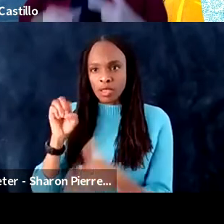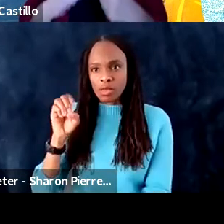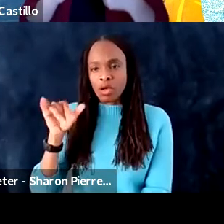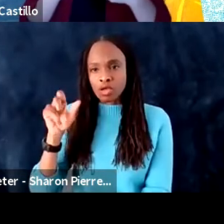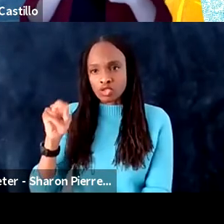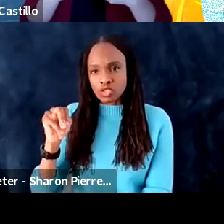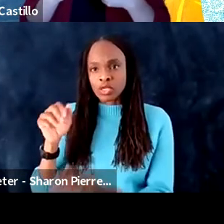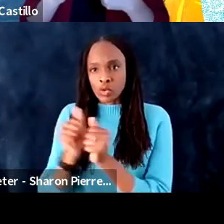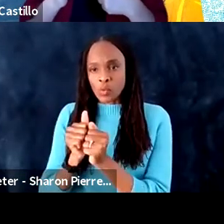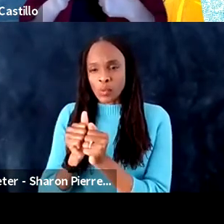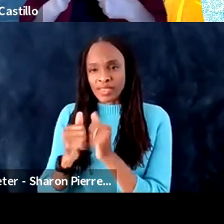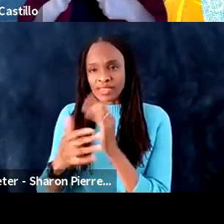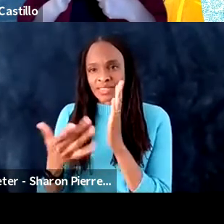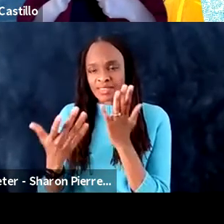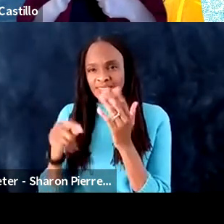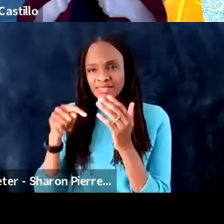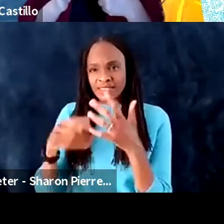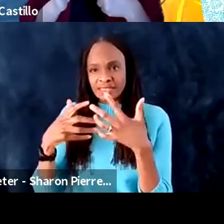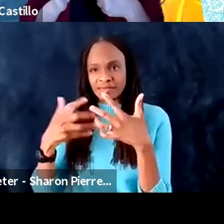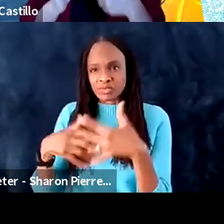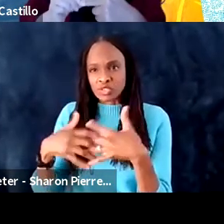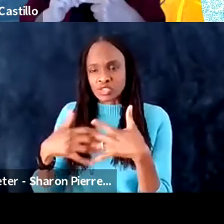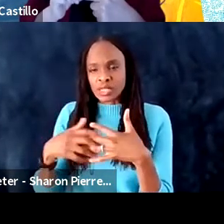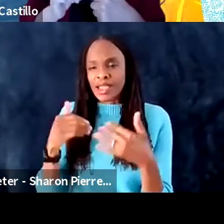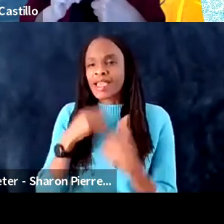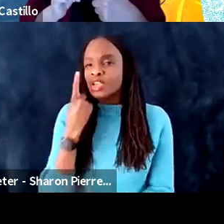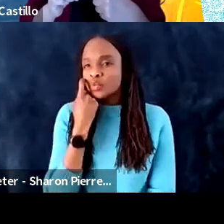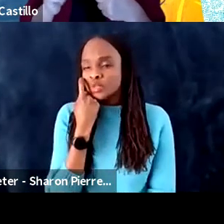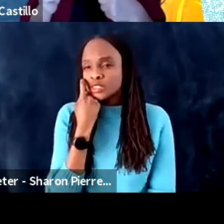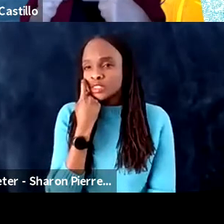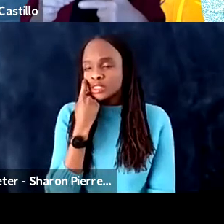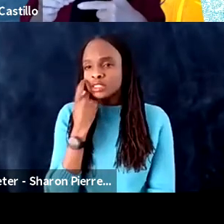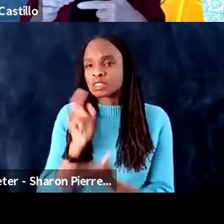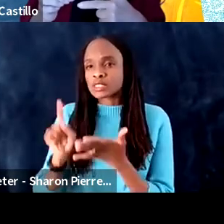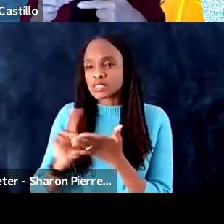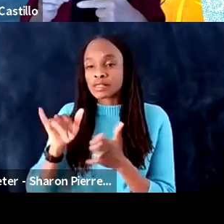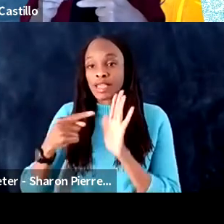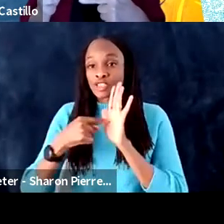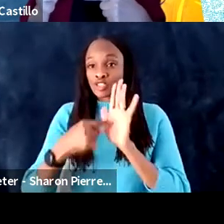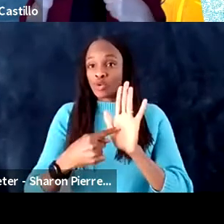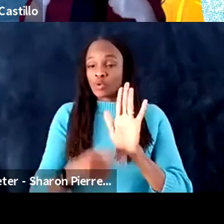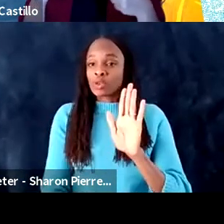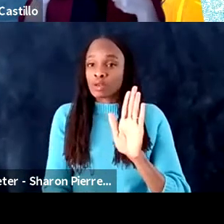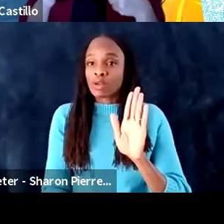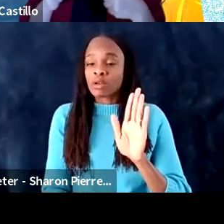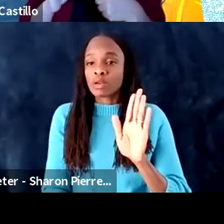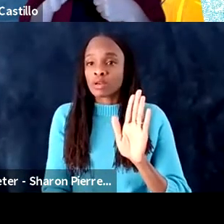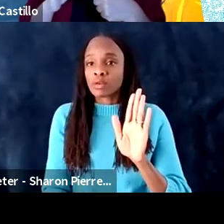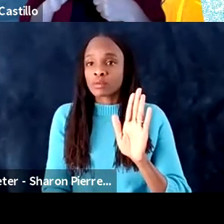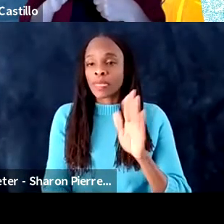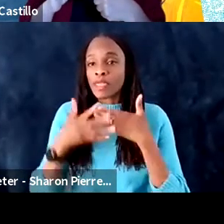these oximetry devices. And there was a recent study that actually showed that the